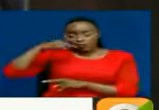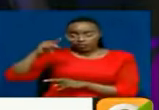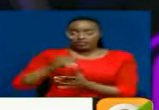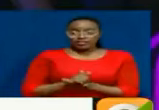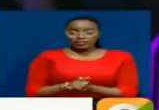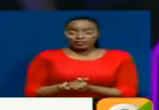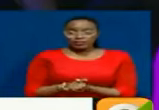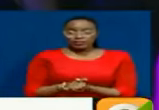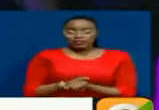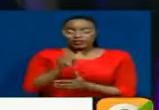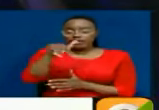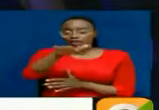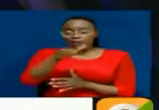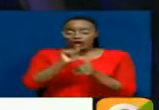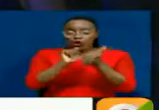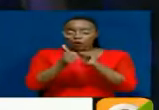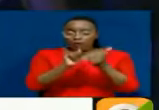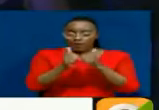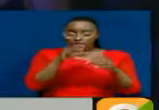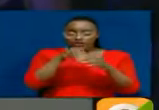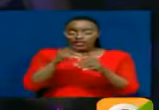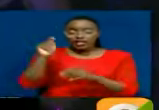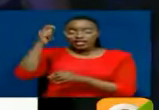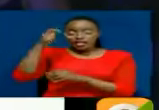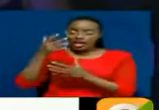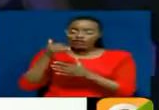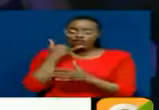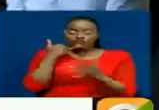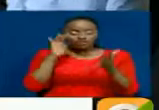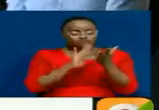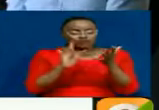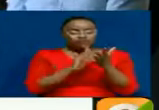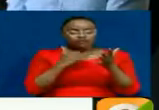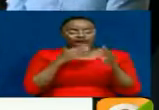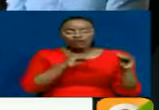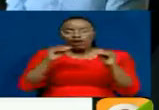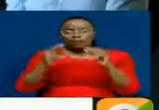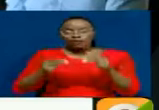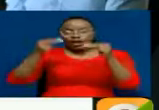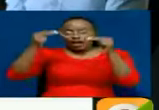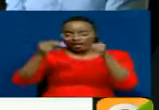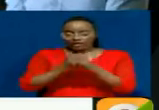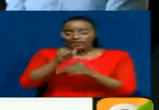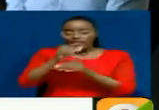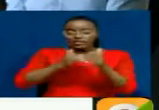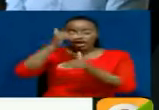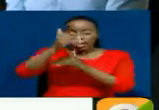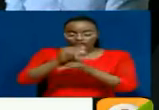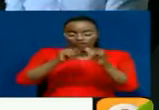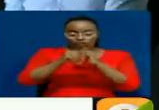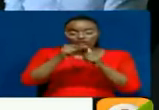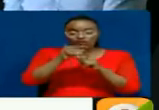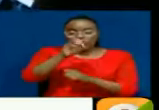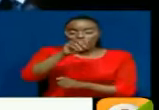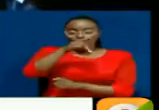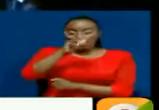point of view. Elsewhere, competition in Kenya's smartphone market has moved a notch higher. This follows the entry of